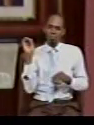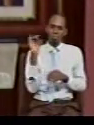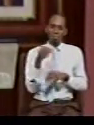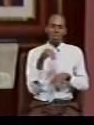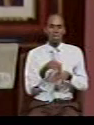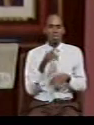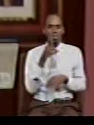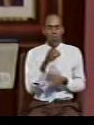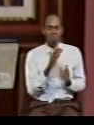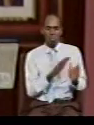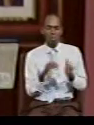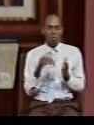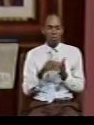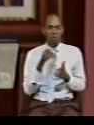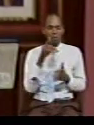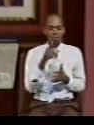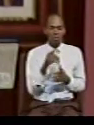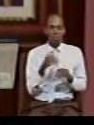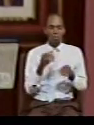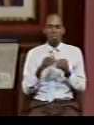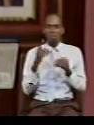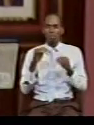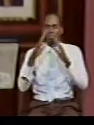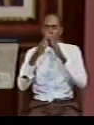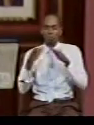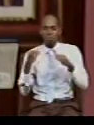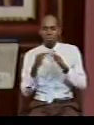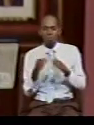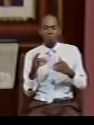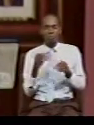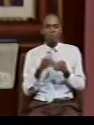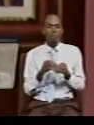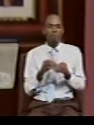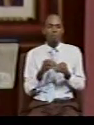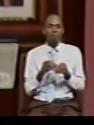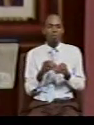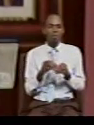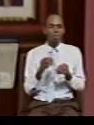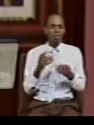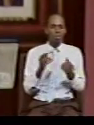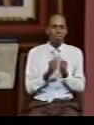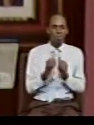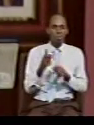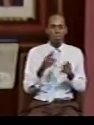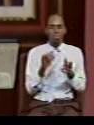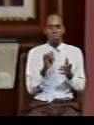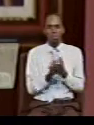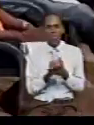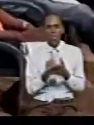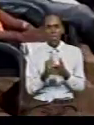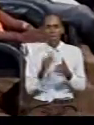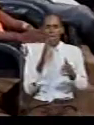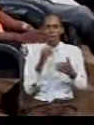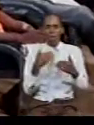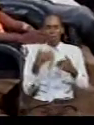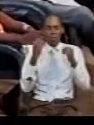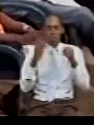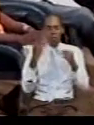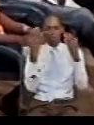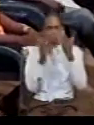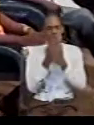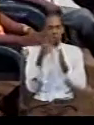your enemies, or from the people who are power of darkness, that arrow will never get to you.